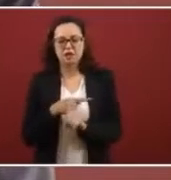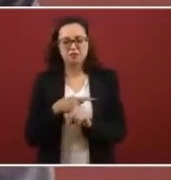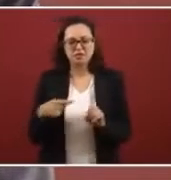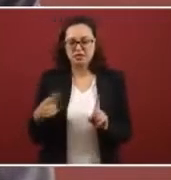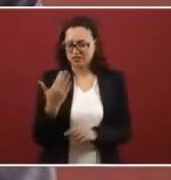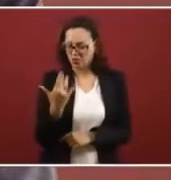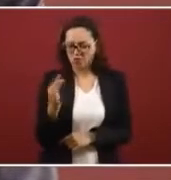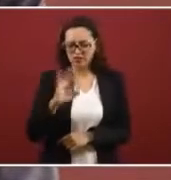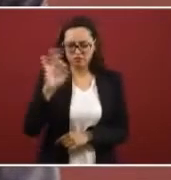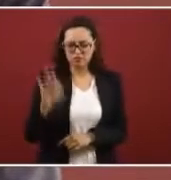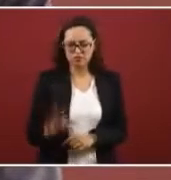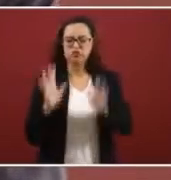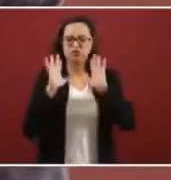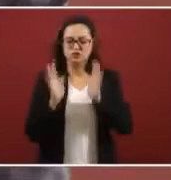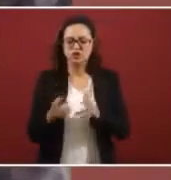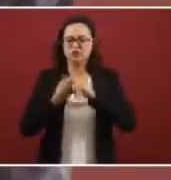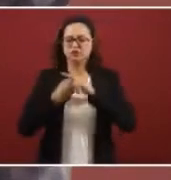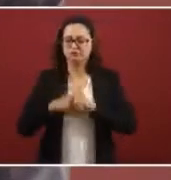the homes.